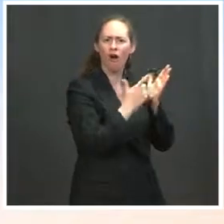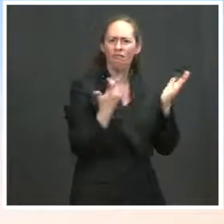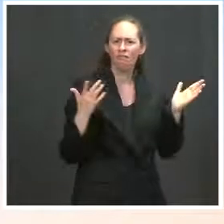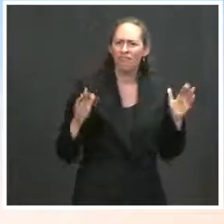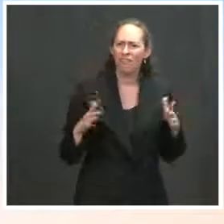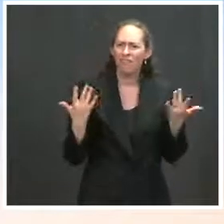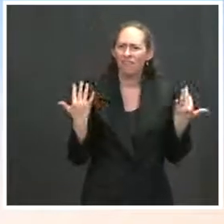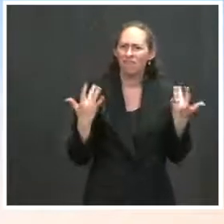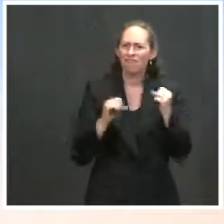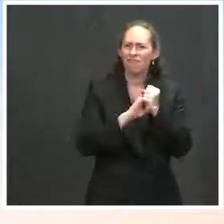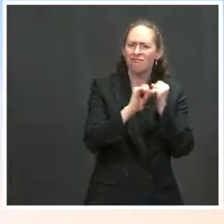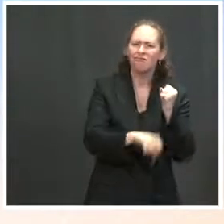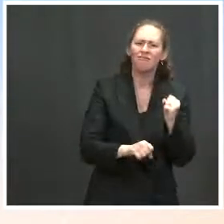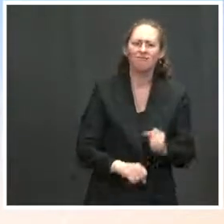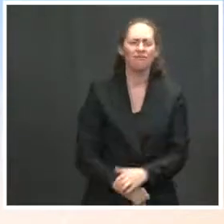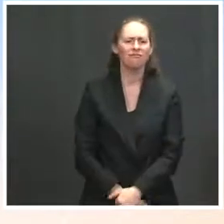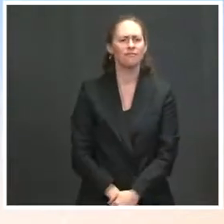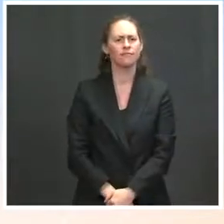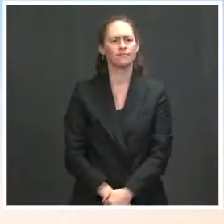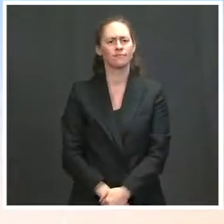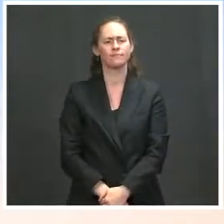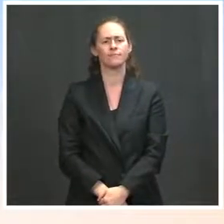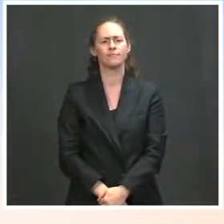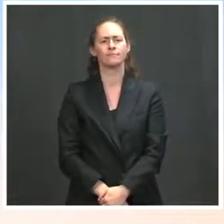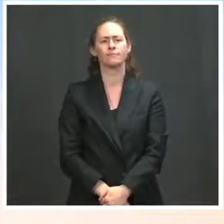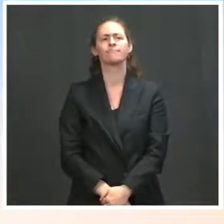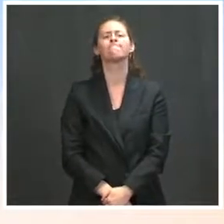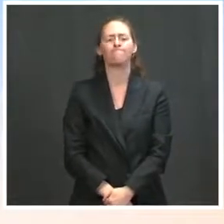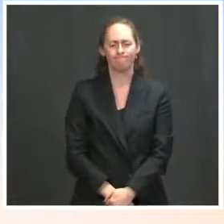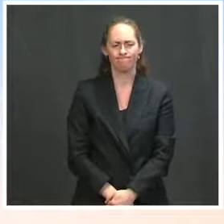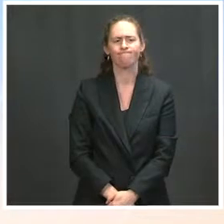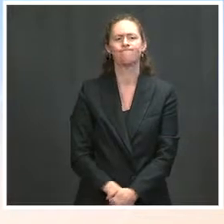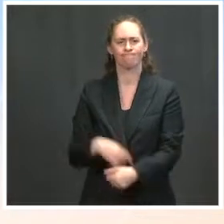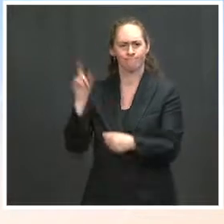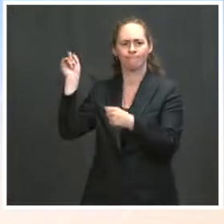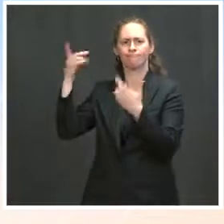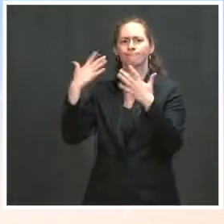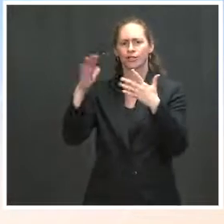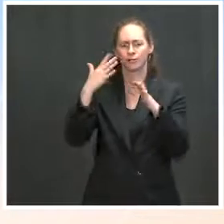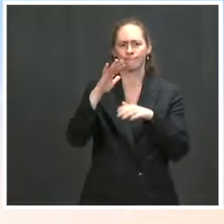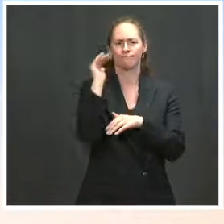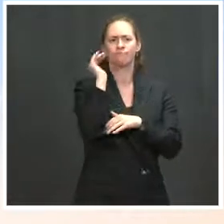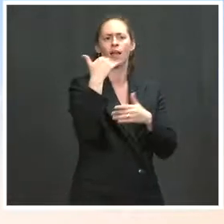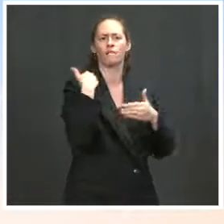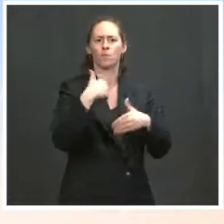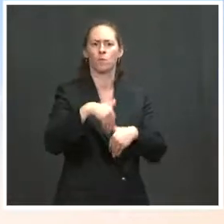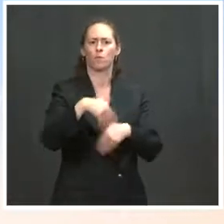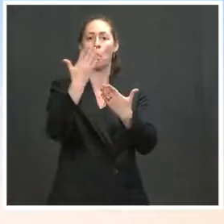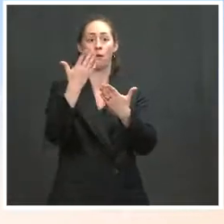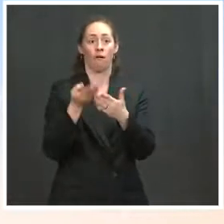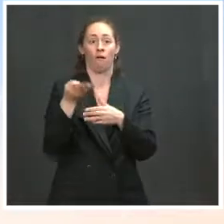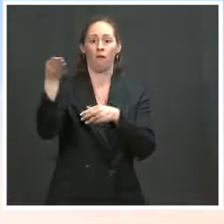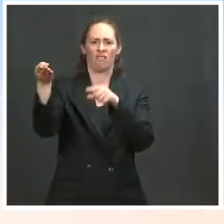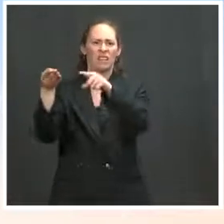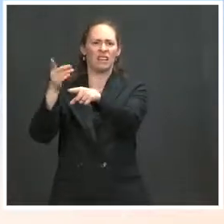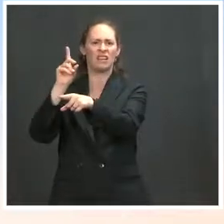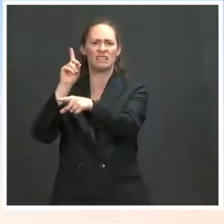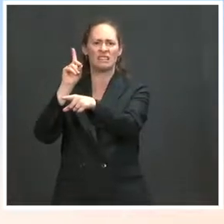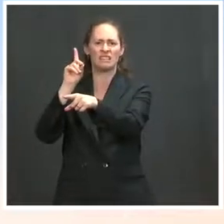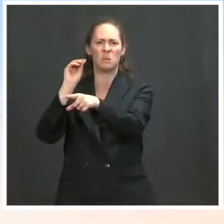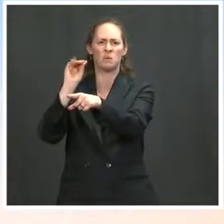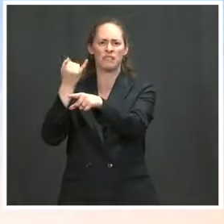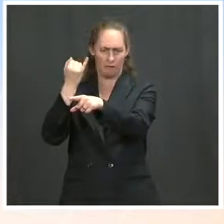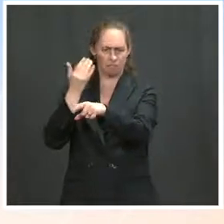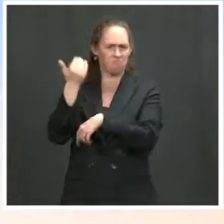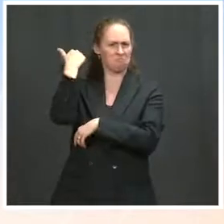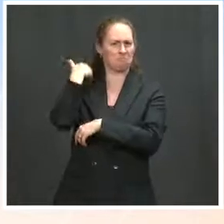historic proposal plans of his DOJ just about a month and a half ago, which is the most, which is